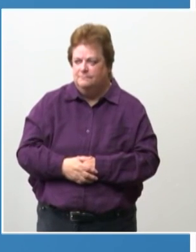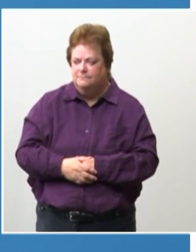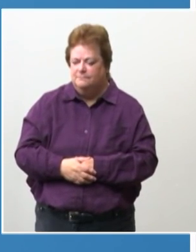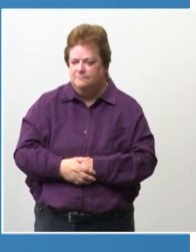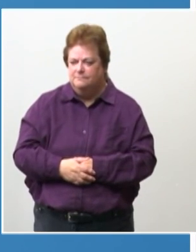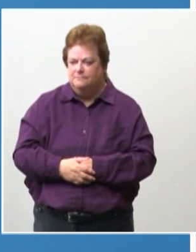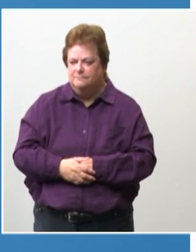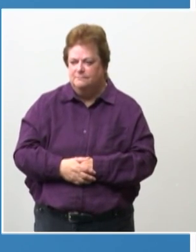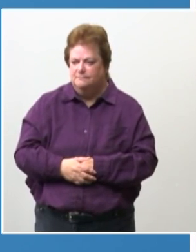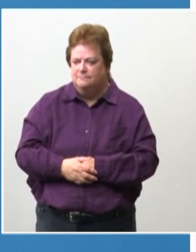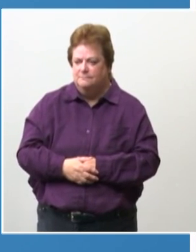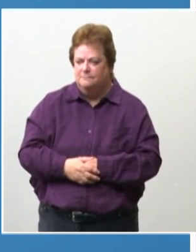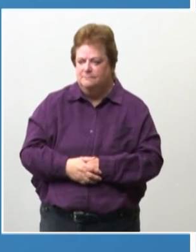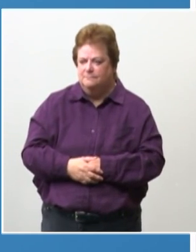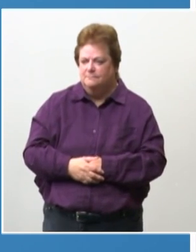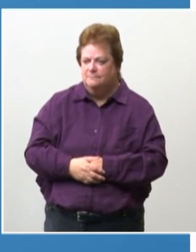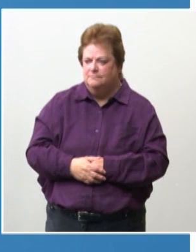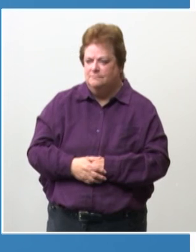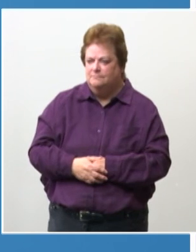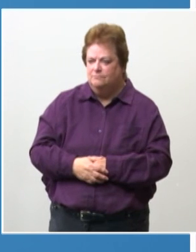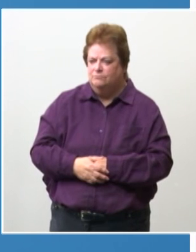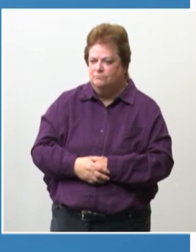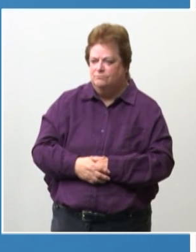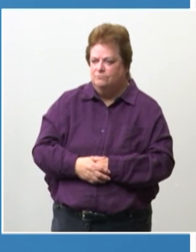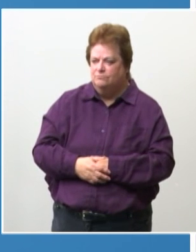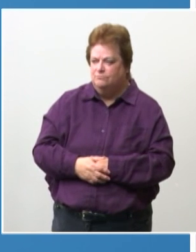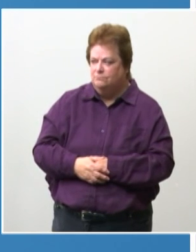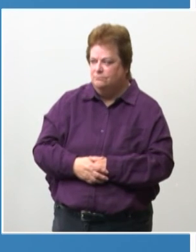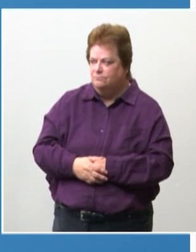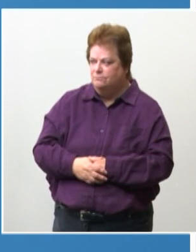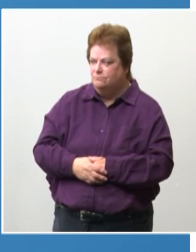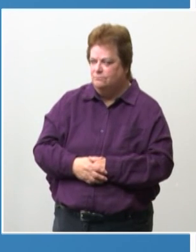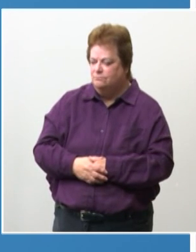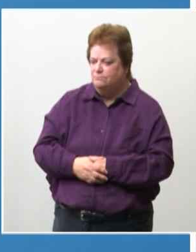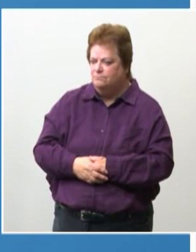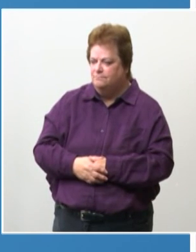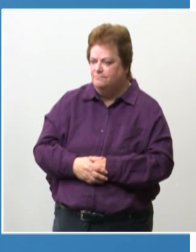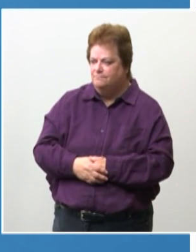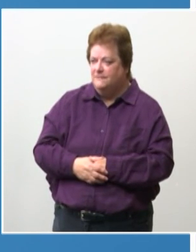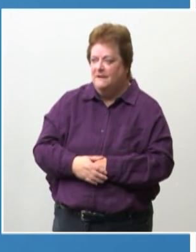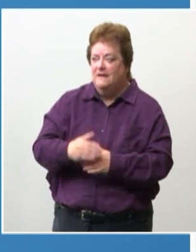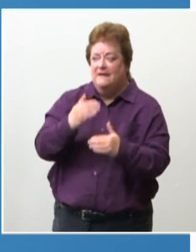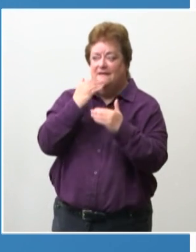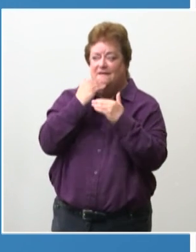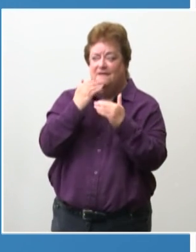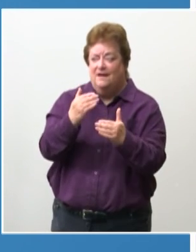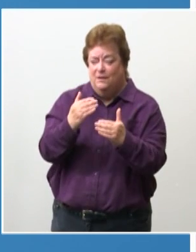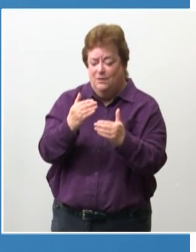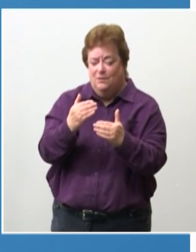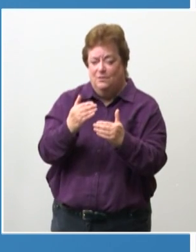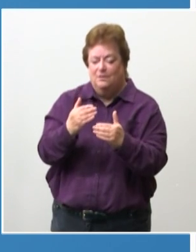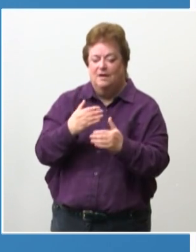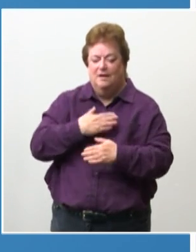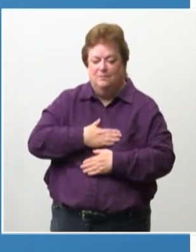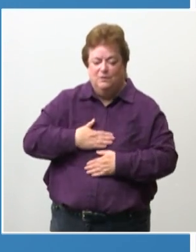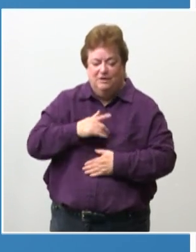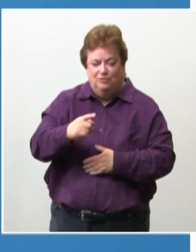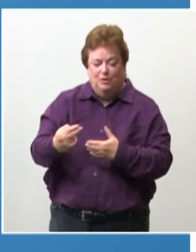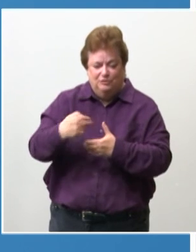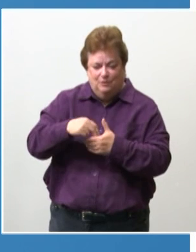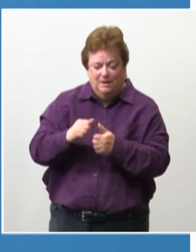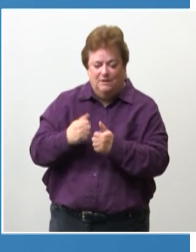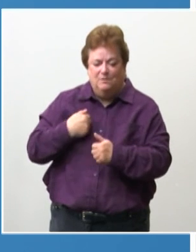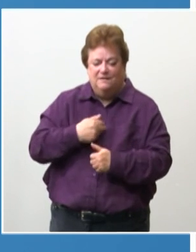Okay, all right. Thank you. I appreciate you joining